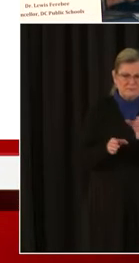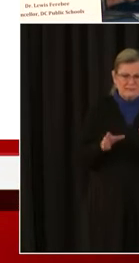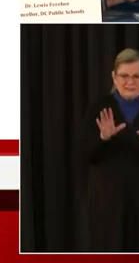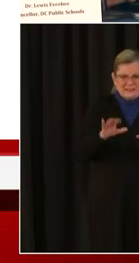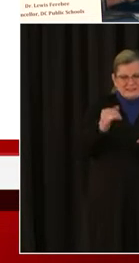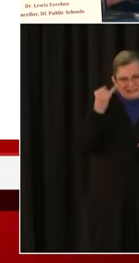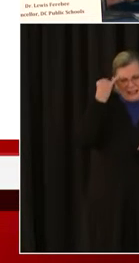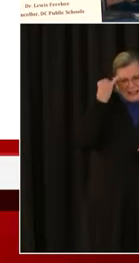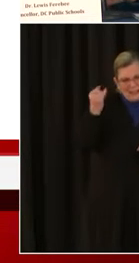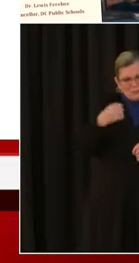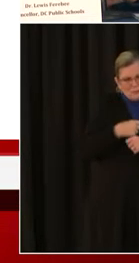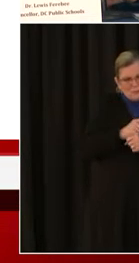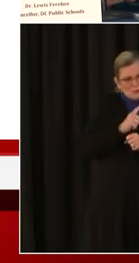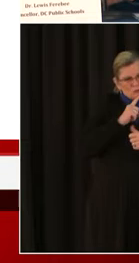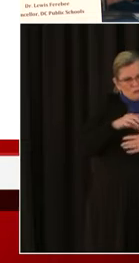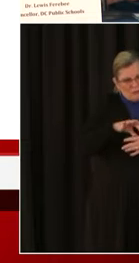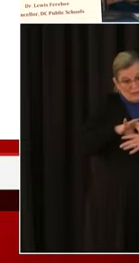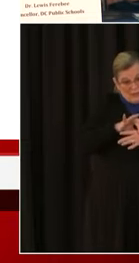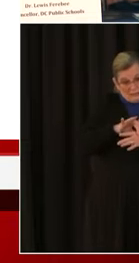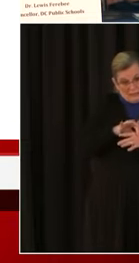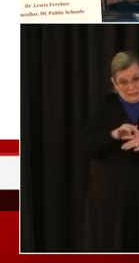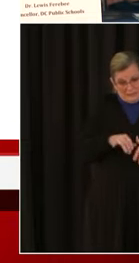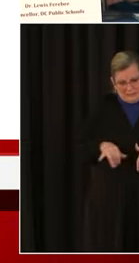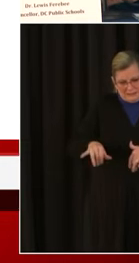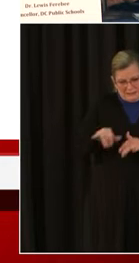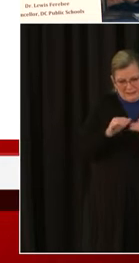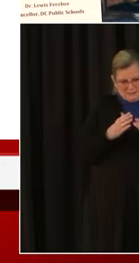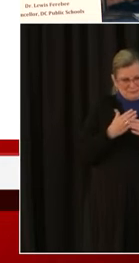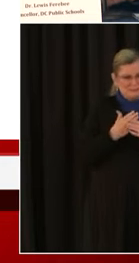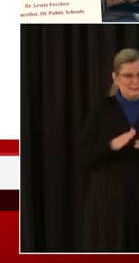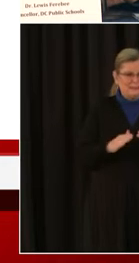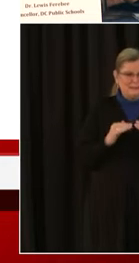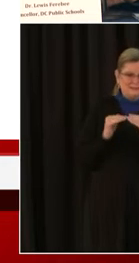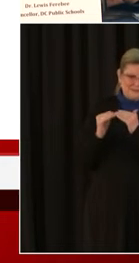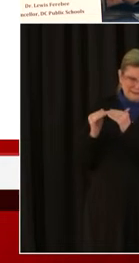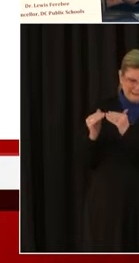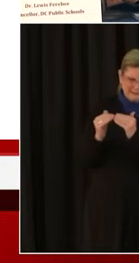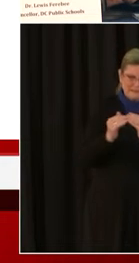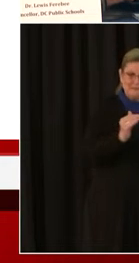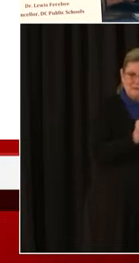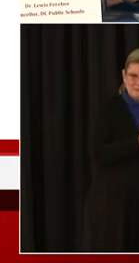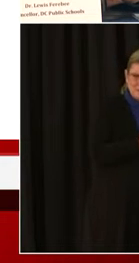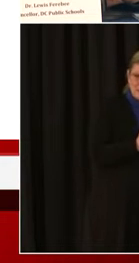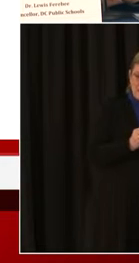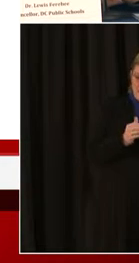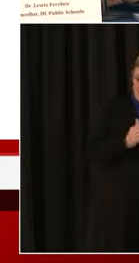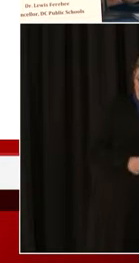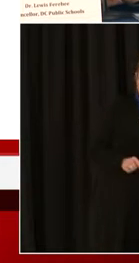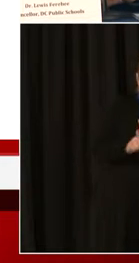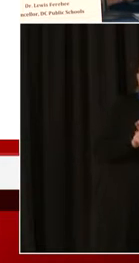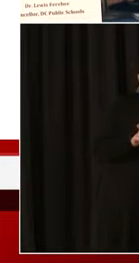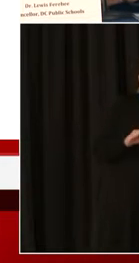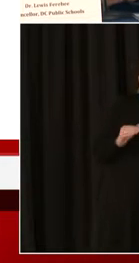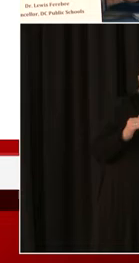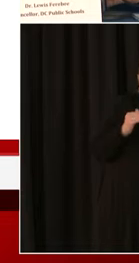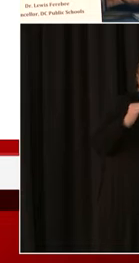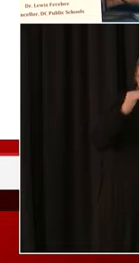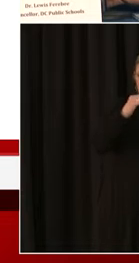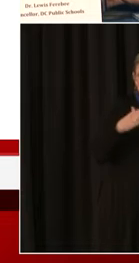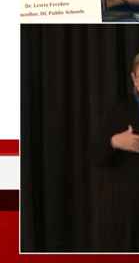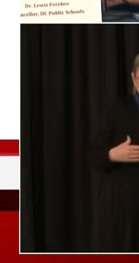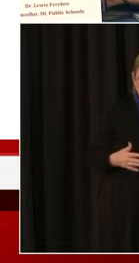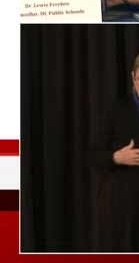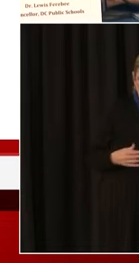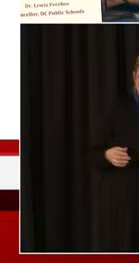ensure that content areas are split among teachers at a particular grade level or classroom, and this